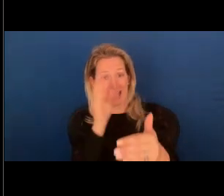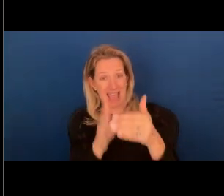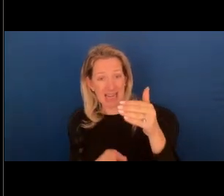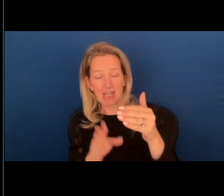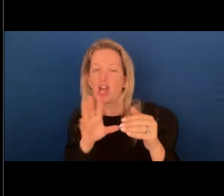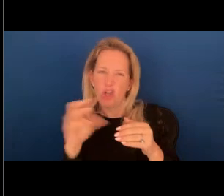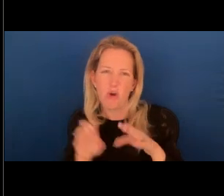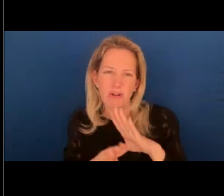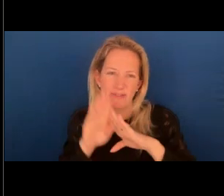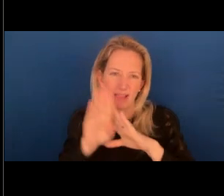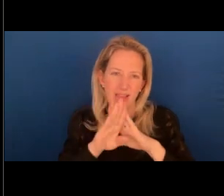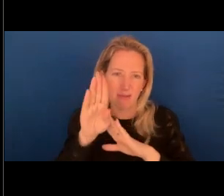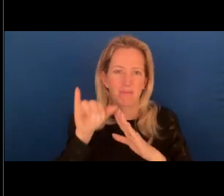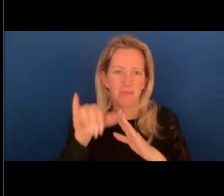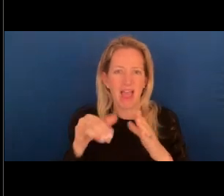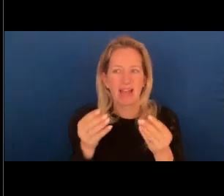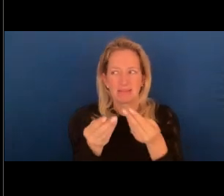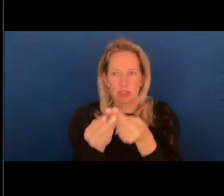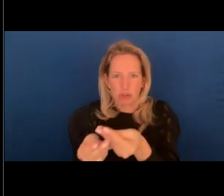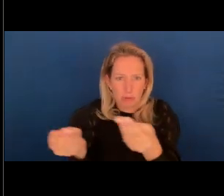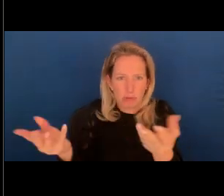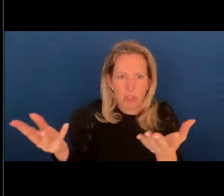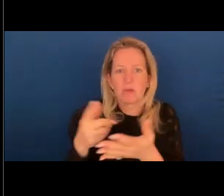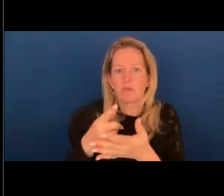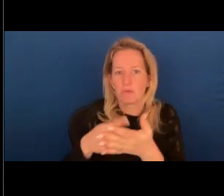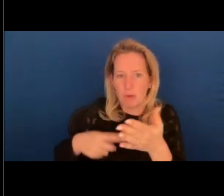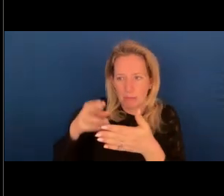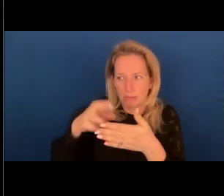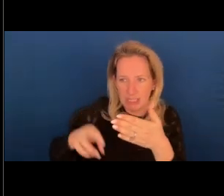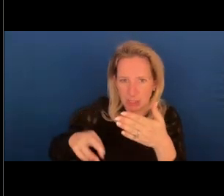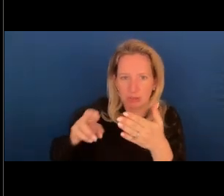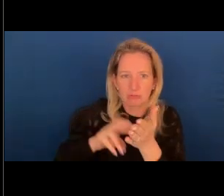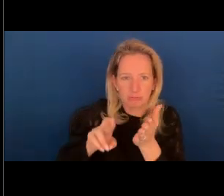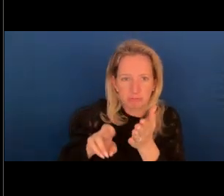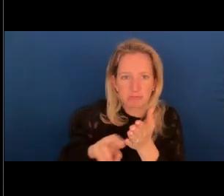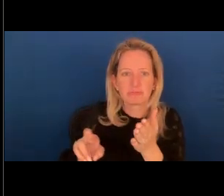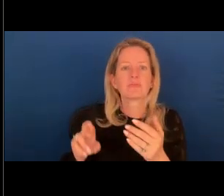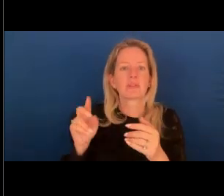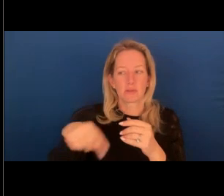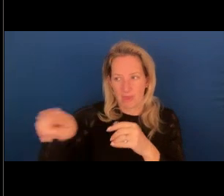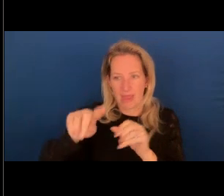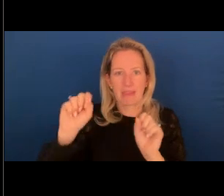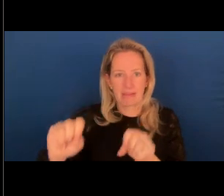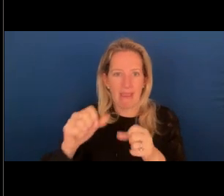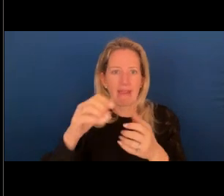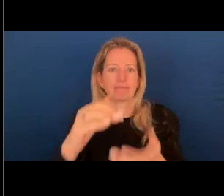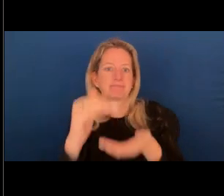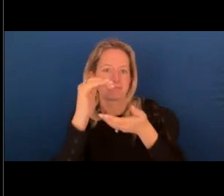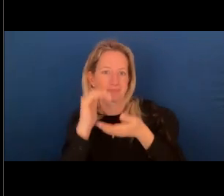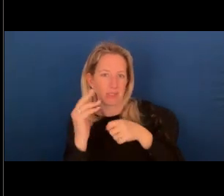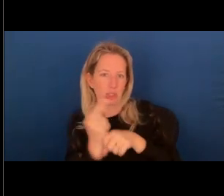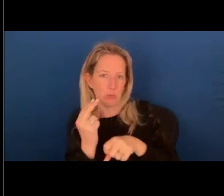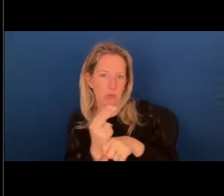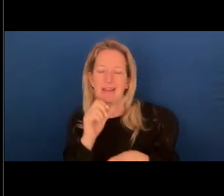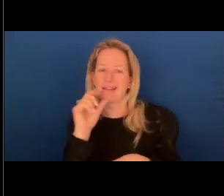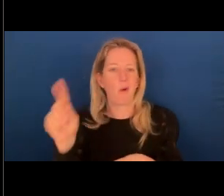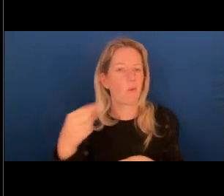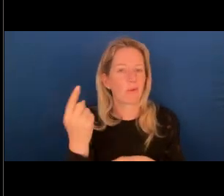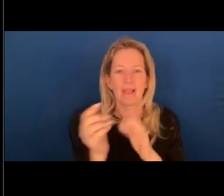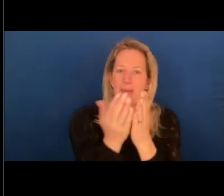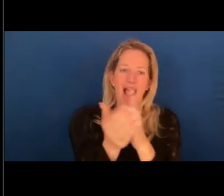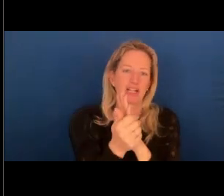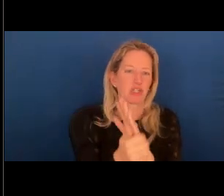the distribution pieces related to the research that was completed so that they can use it in their communities, and it's not just binders on a shelf.